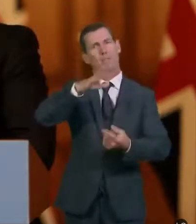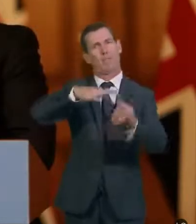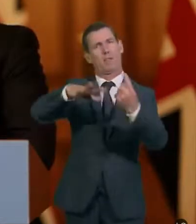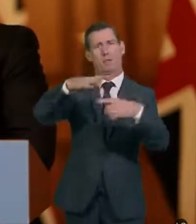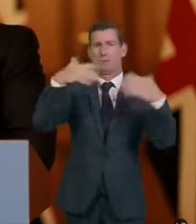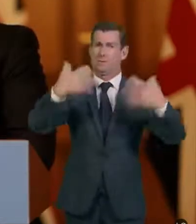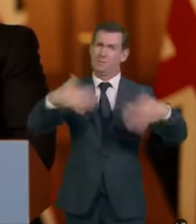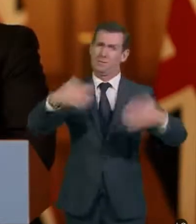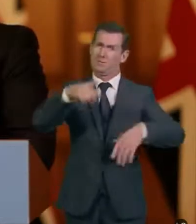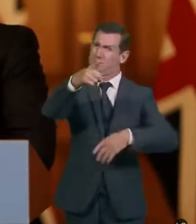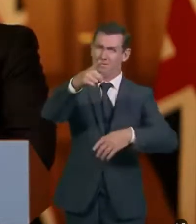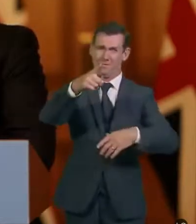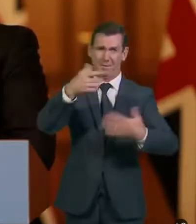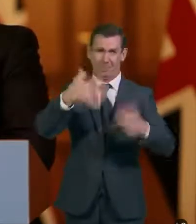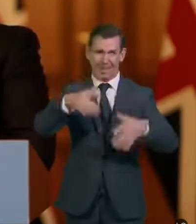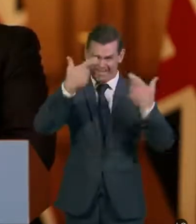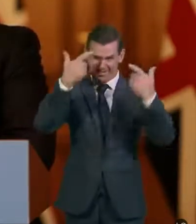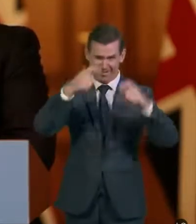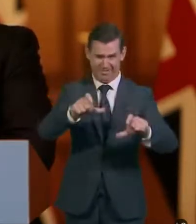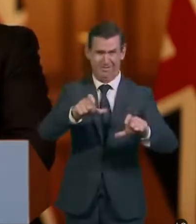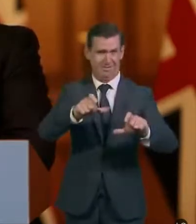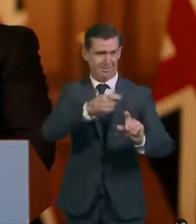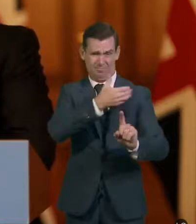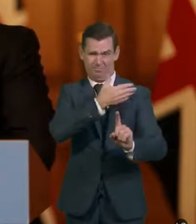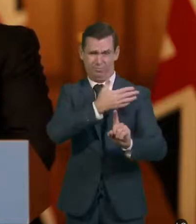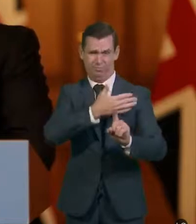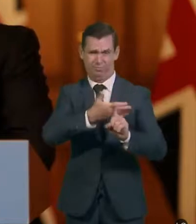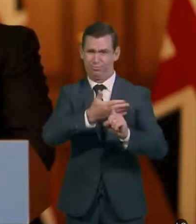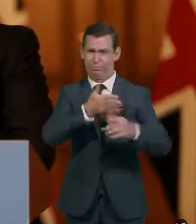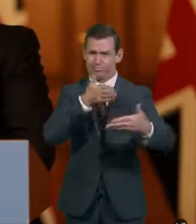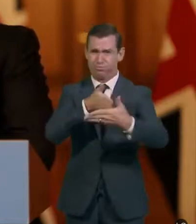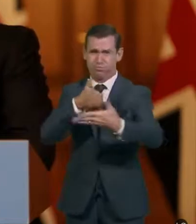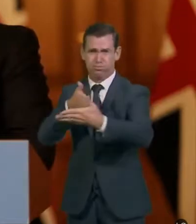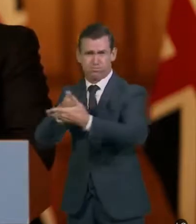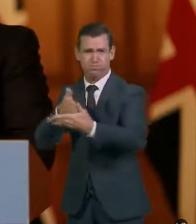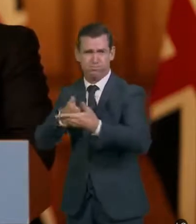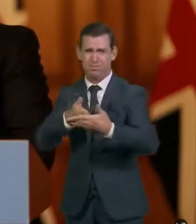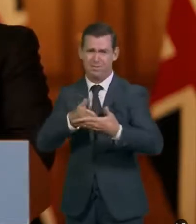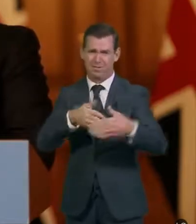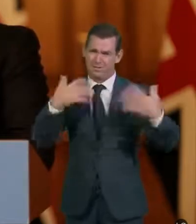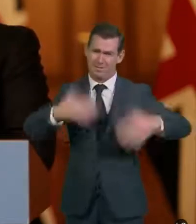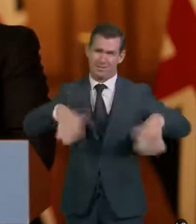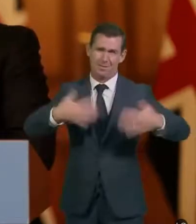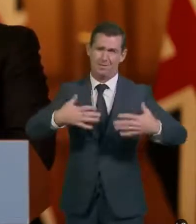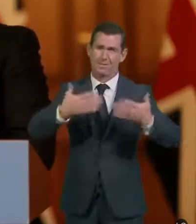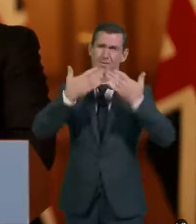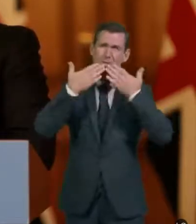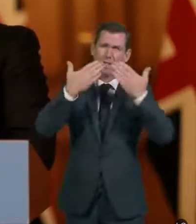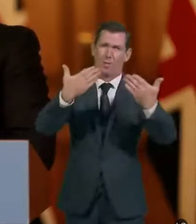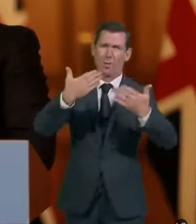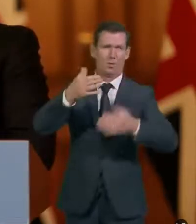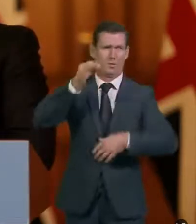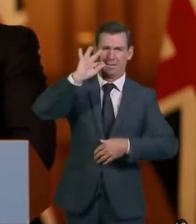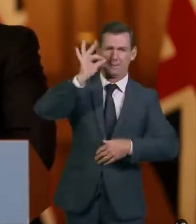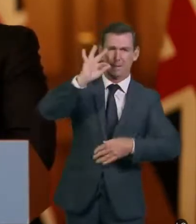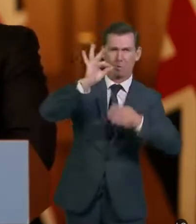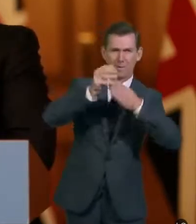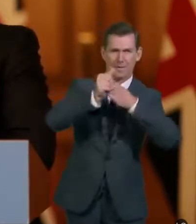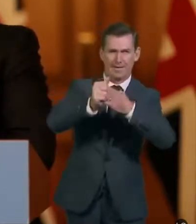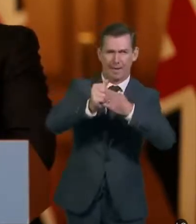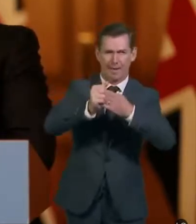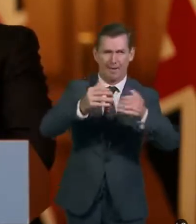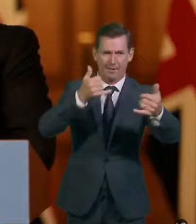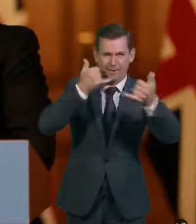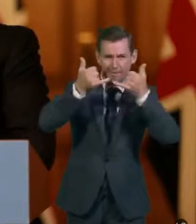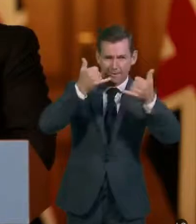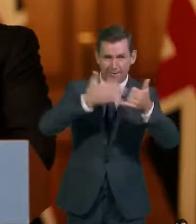for a very long time now. I want to say thank you to local leaders, council leaders that I talked to this morning in